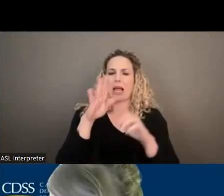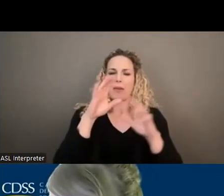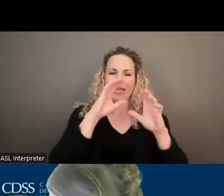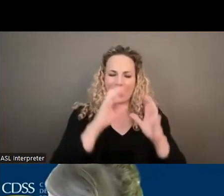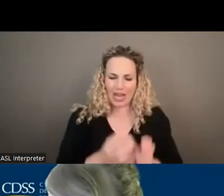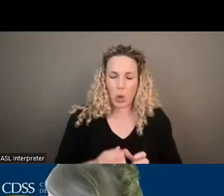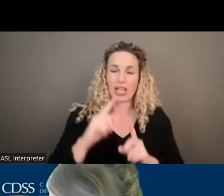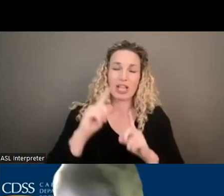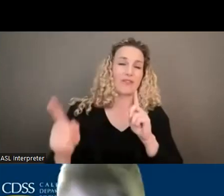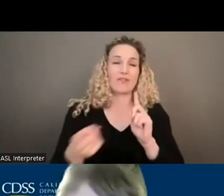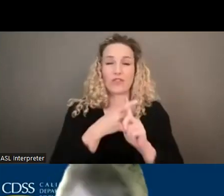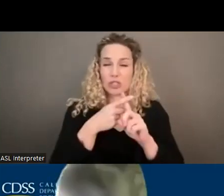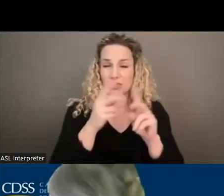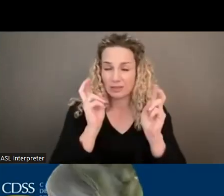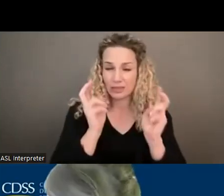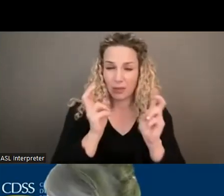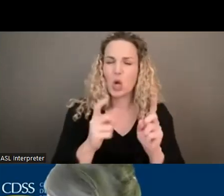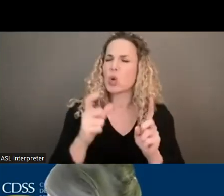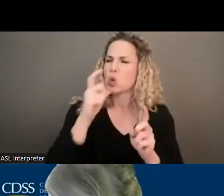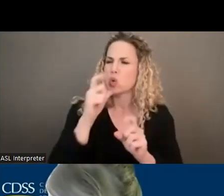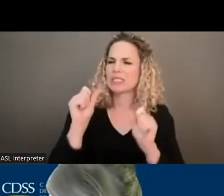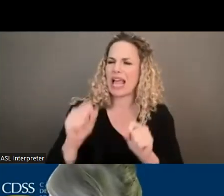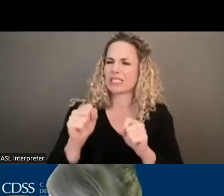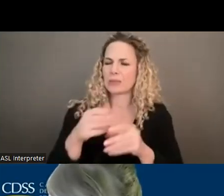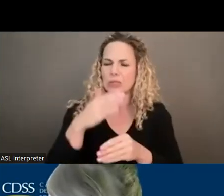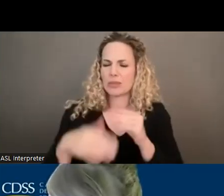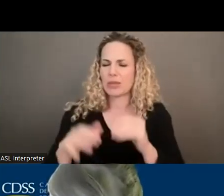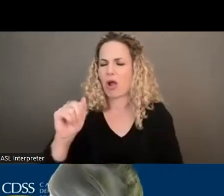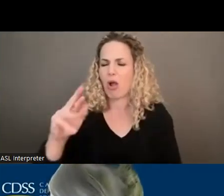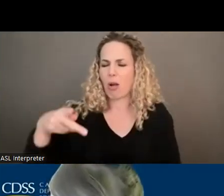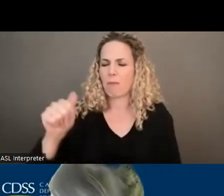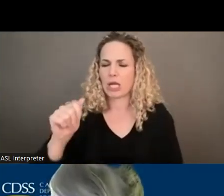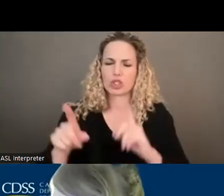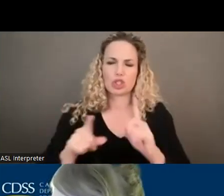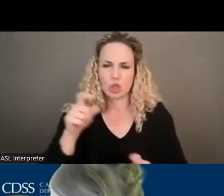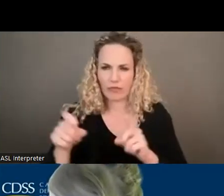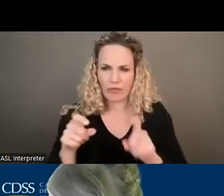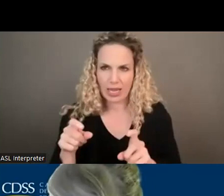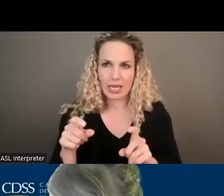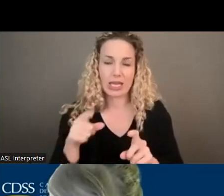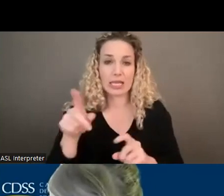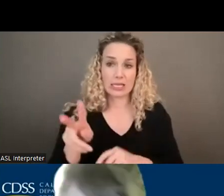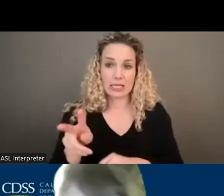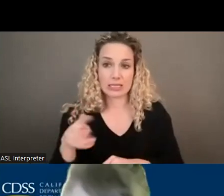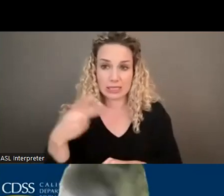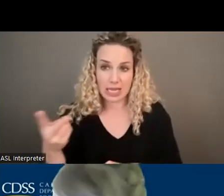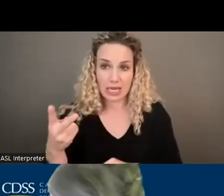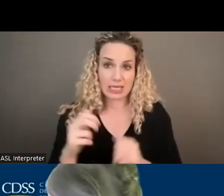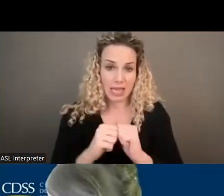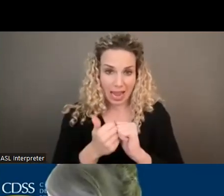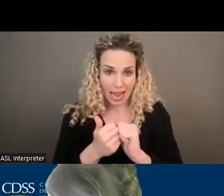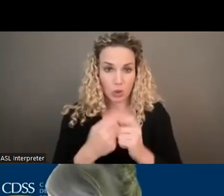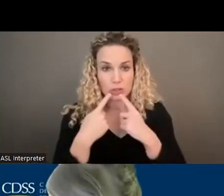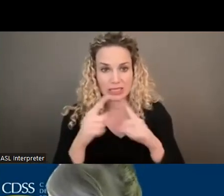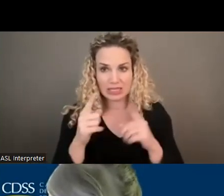the first subcategory is who is eligible to complete the ARPA survey. The second is how to